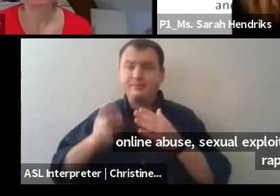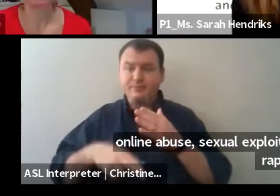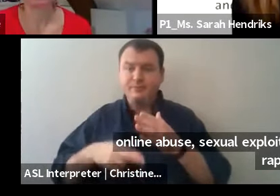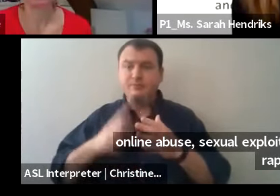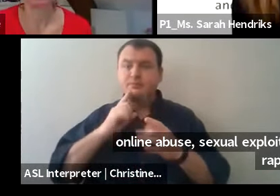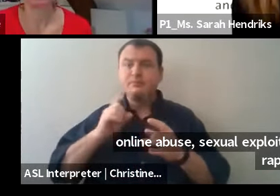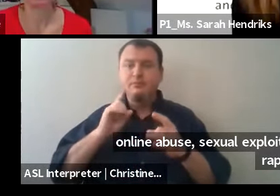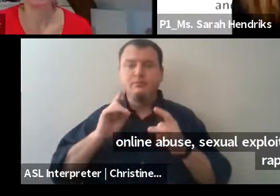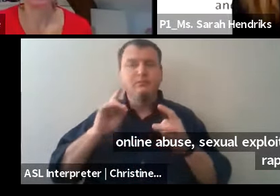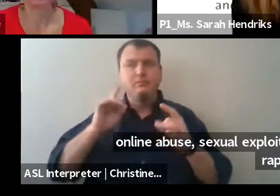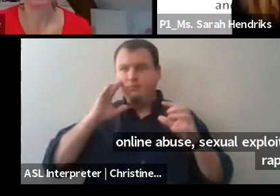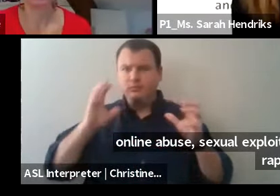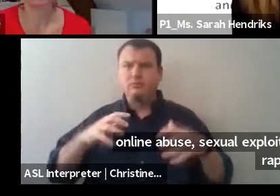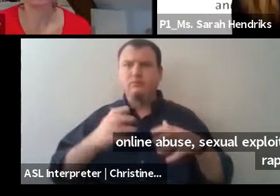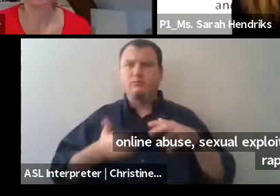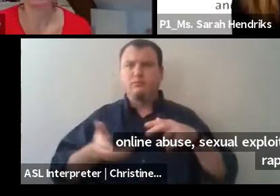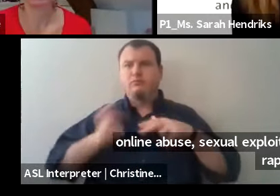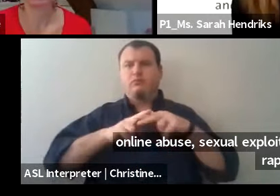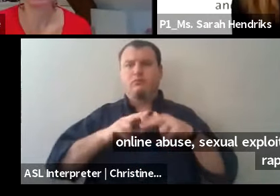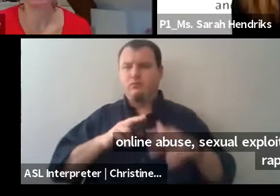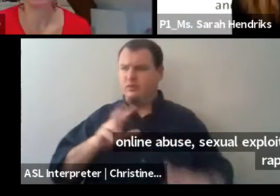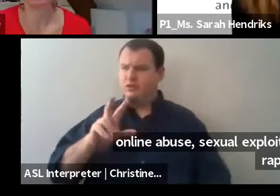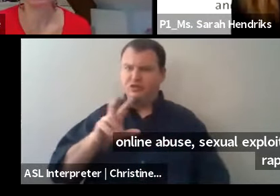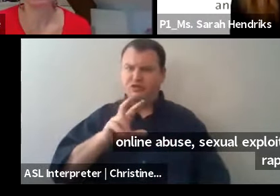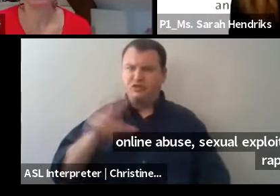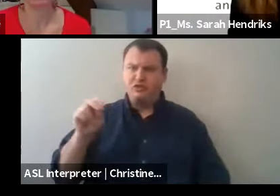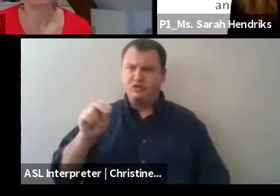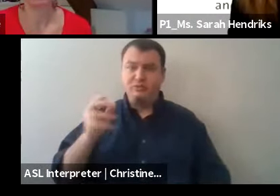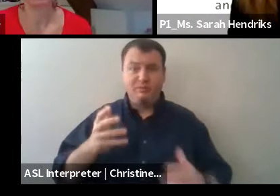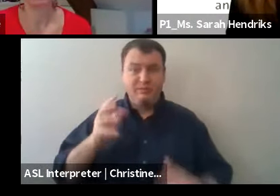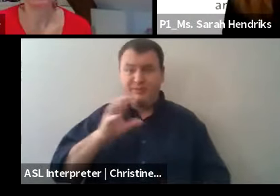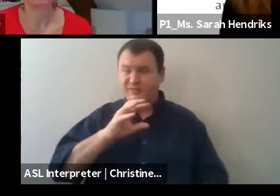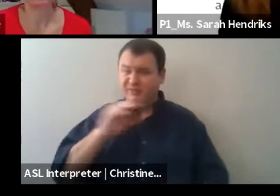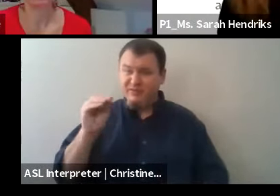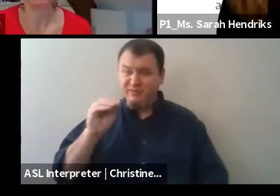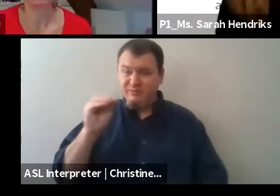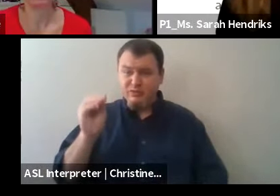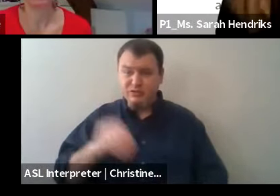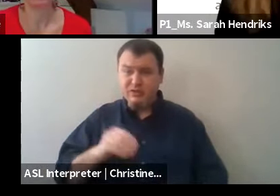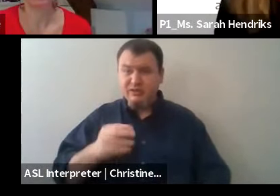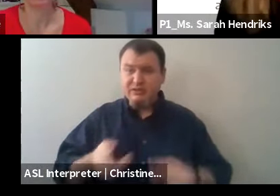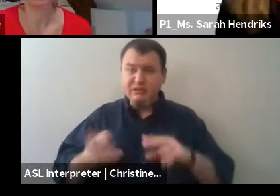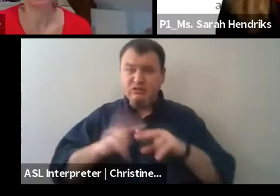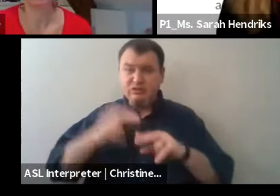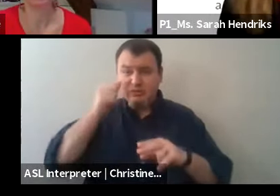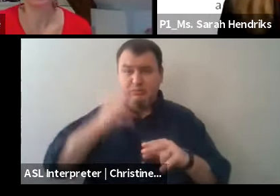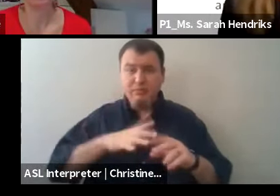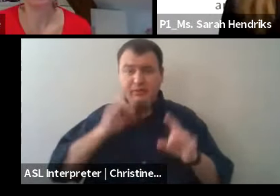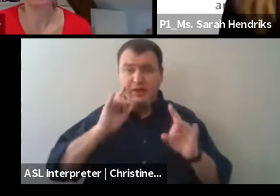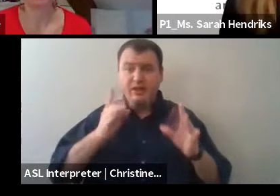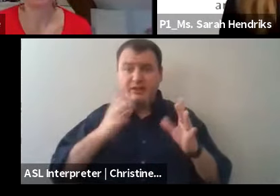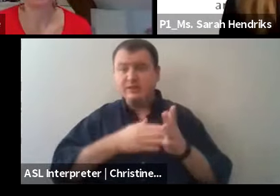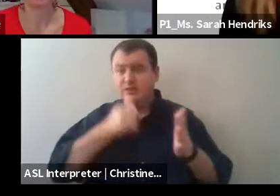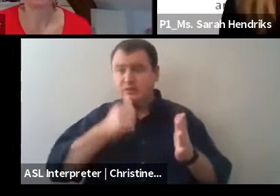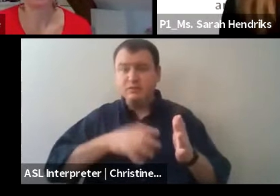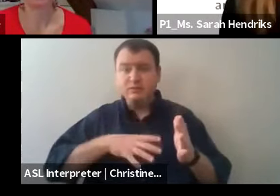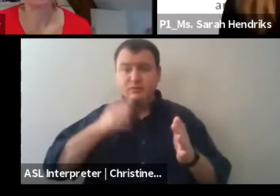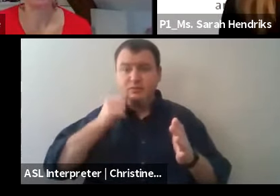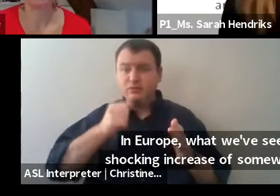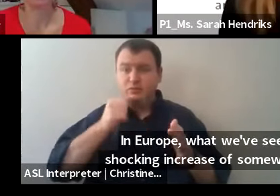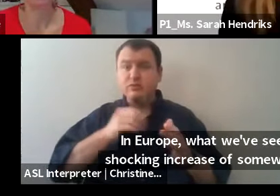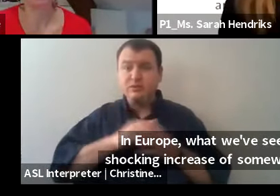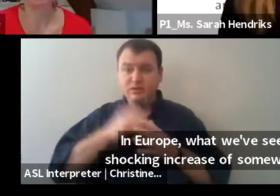shocking increase of somewhere upwards of 30 and even as much as 50% increase in male violence against women and girls in the European